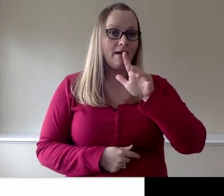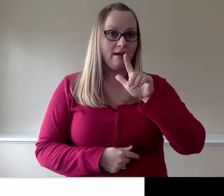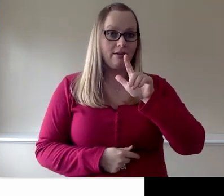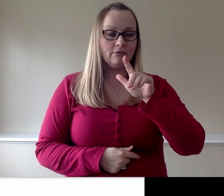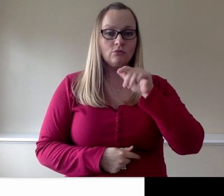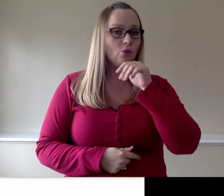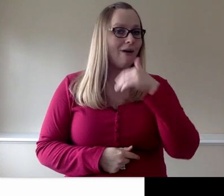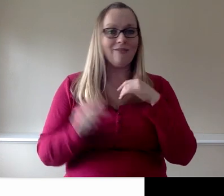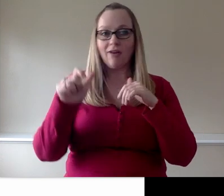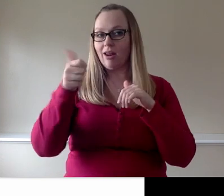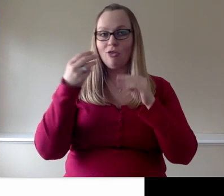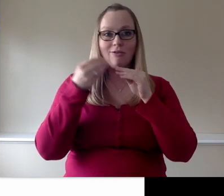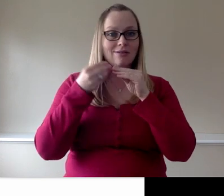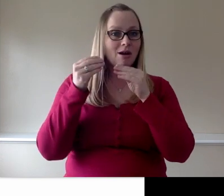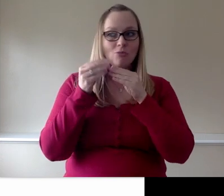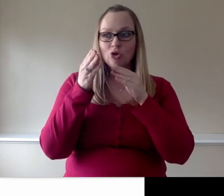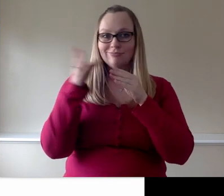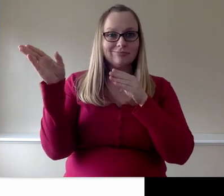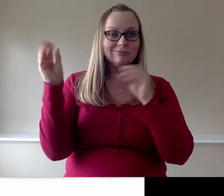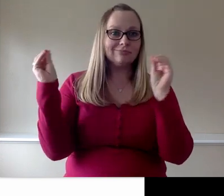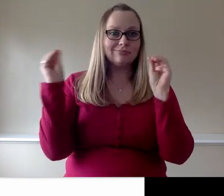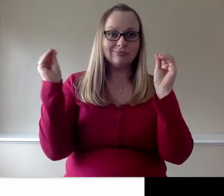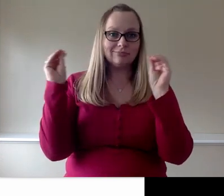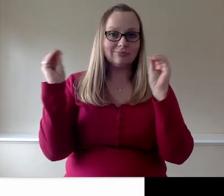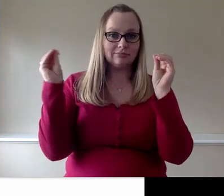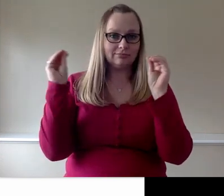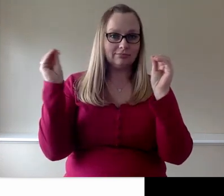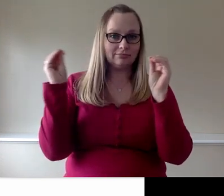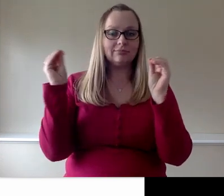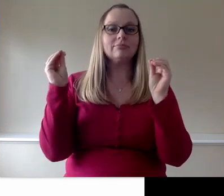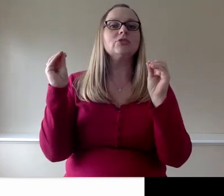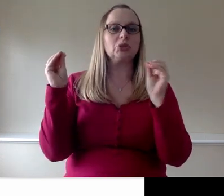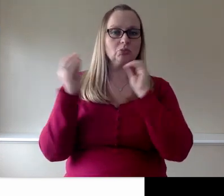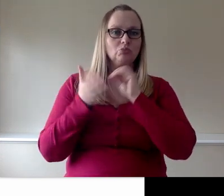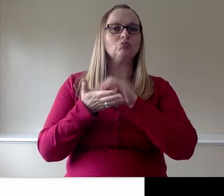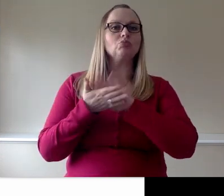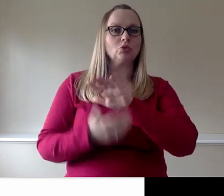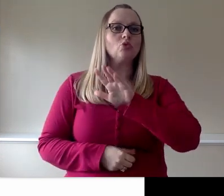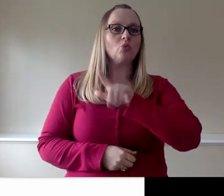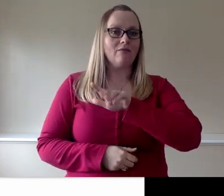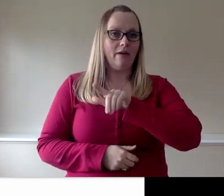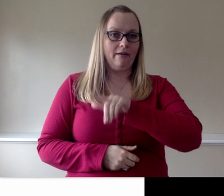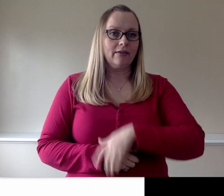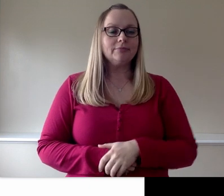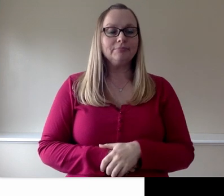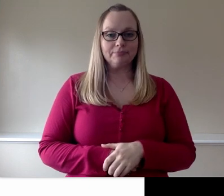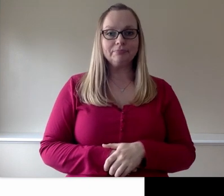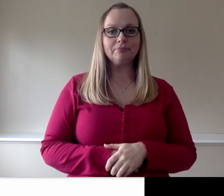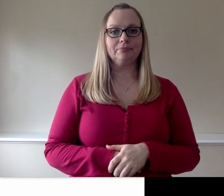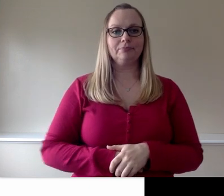don't have another number over here to add to, so we're going to put our 25 down in our answer